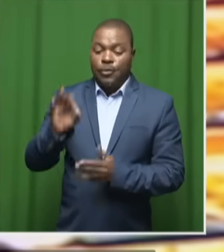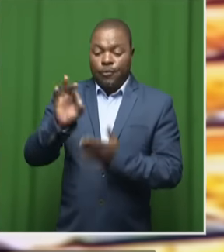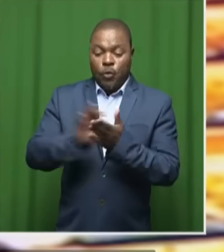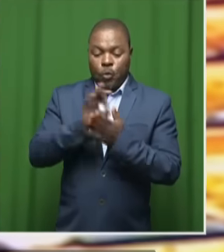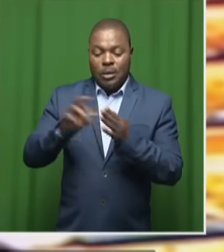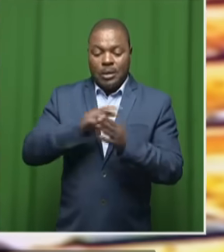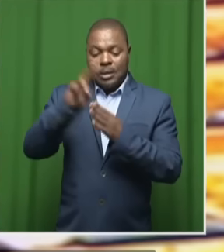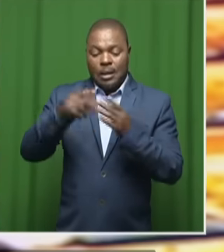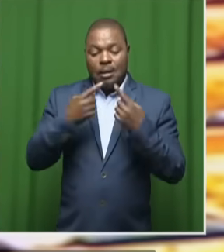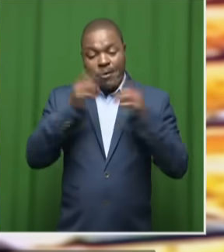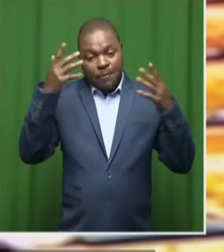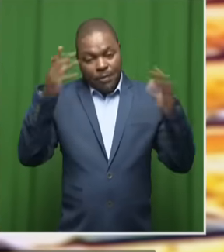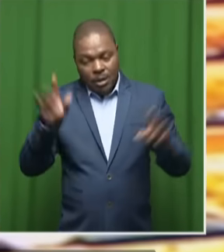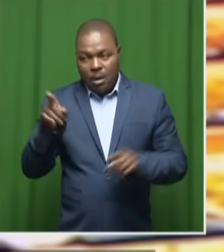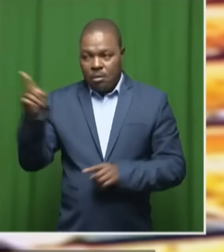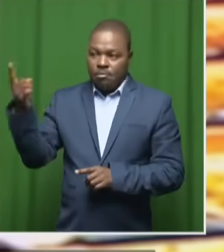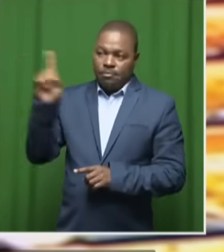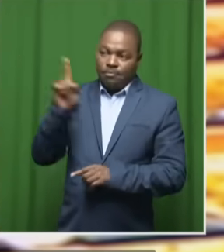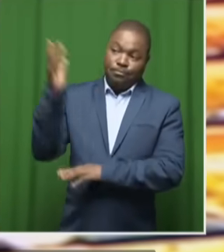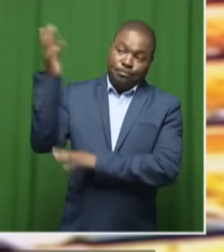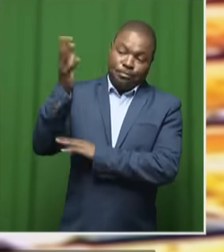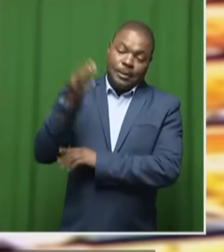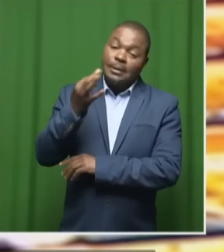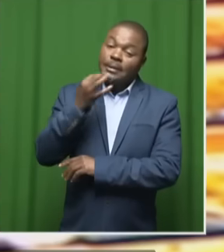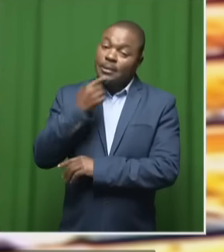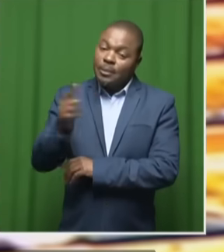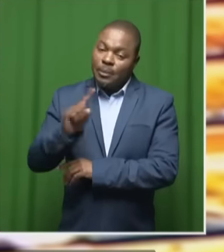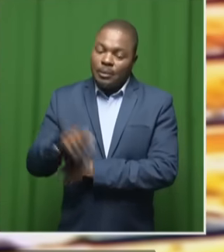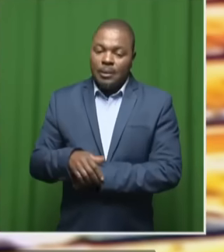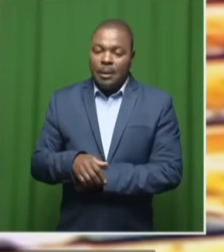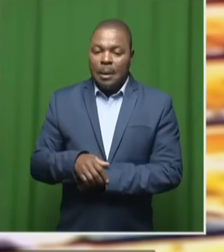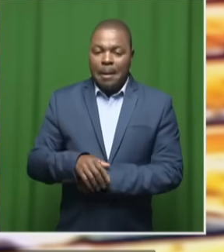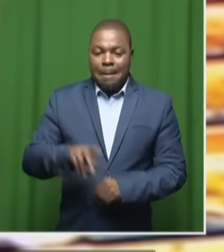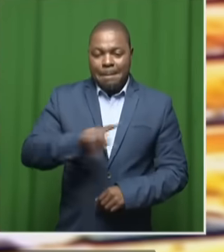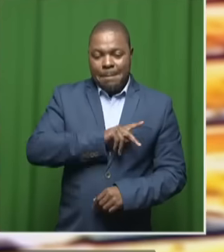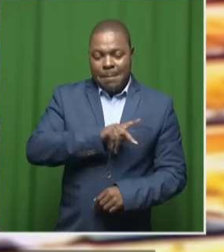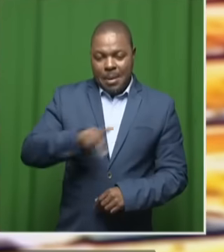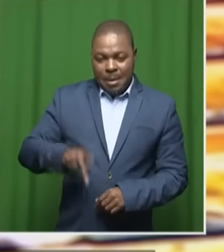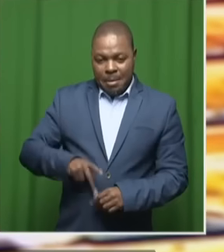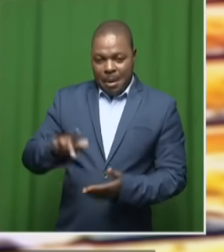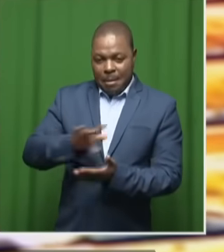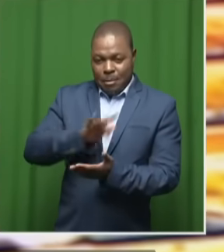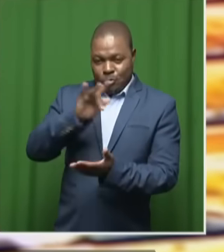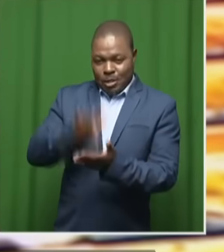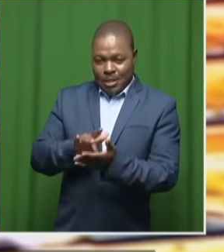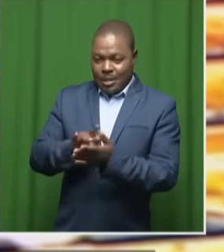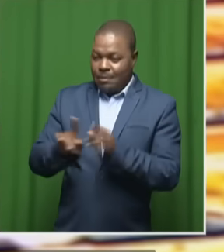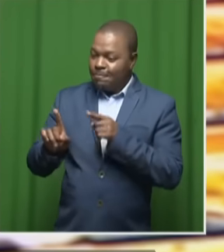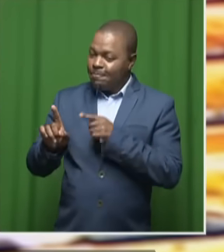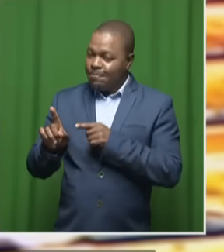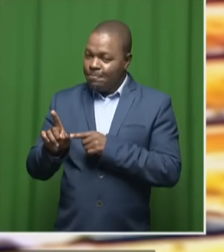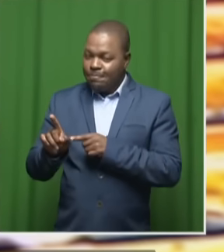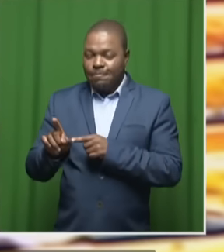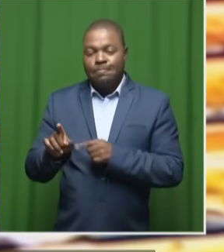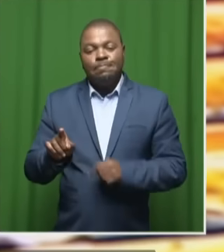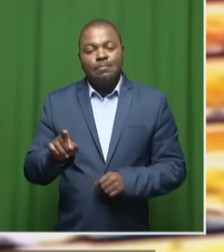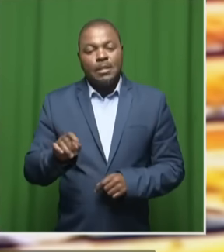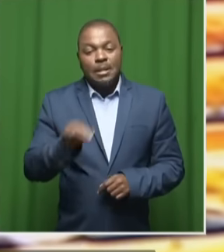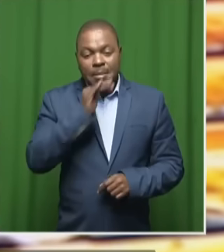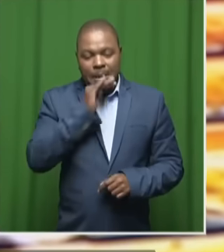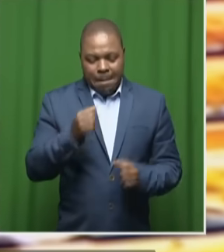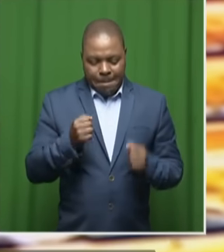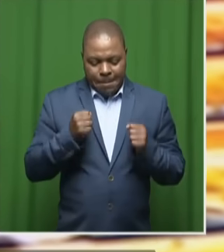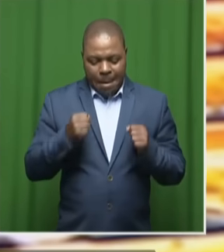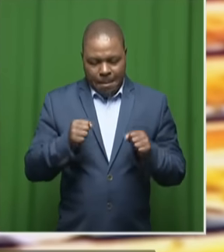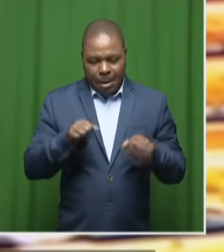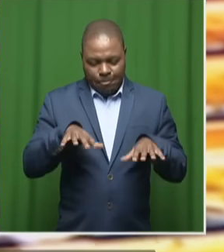results were announced, he did say that premier position is a no-go area, which means the ANC will stick